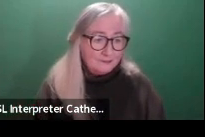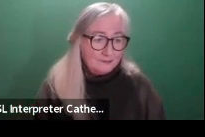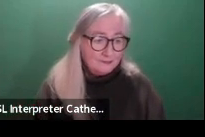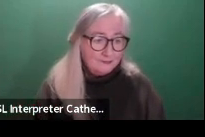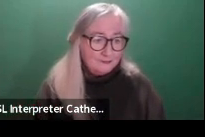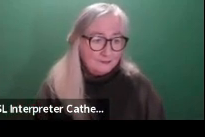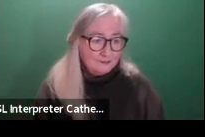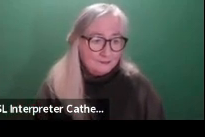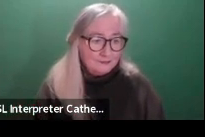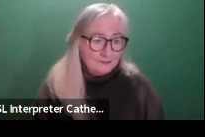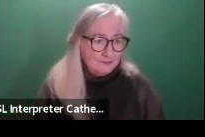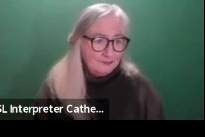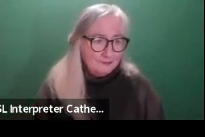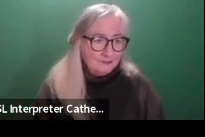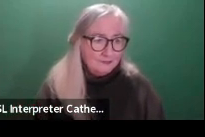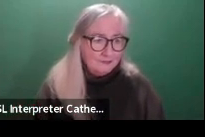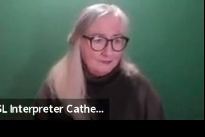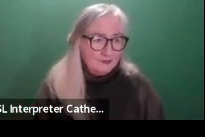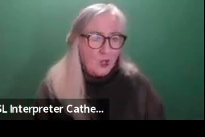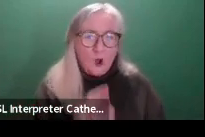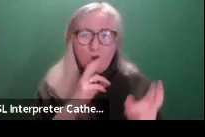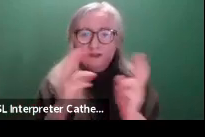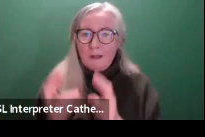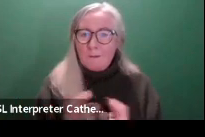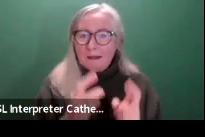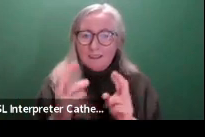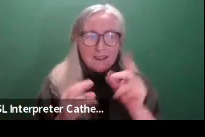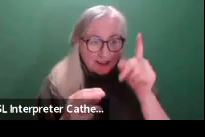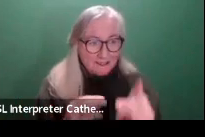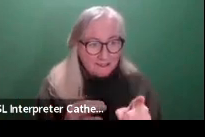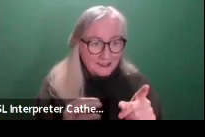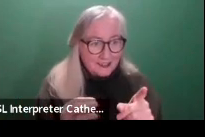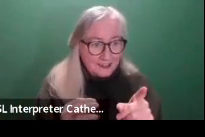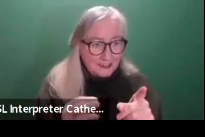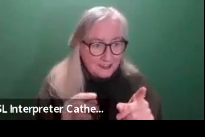I've just repeated these slides, so that's us. Oh gosh, and again.